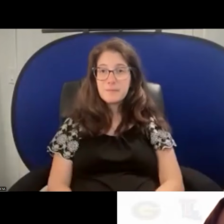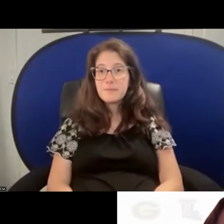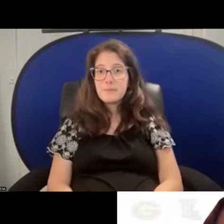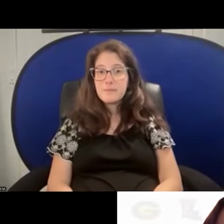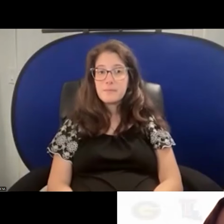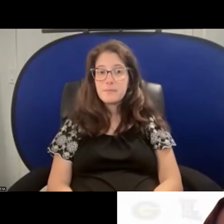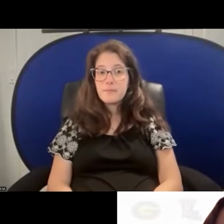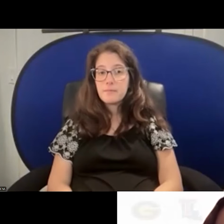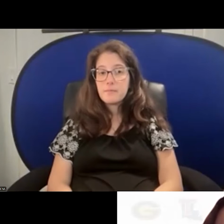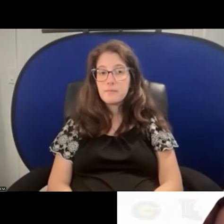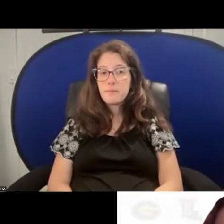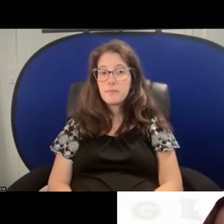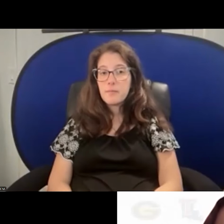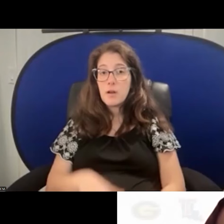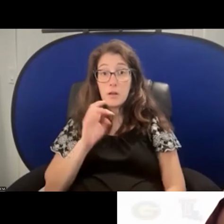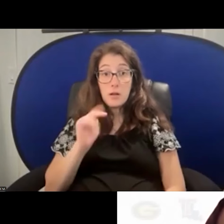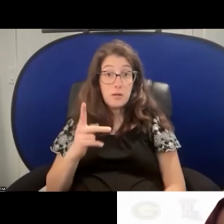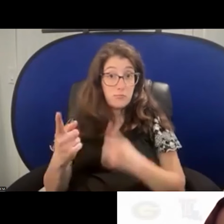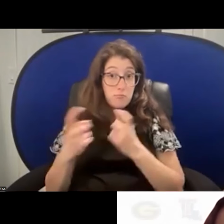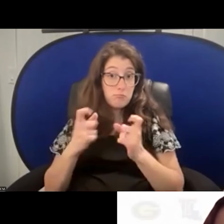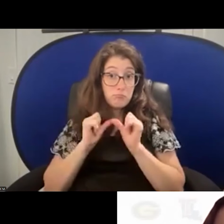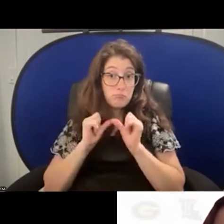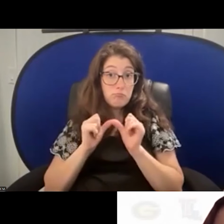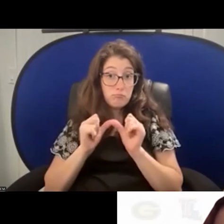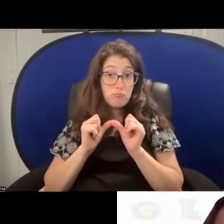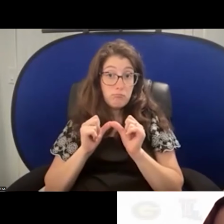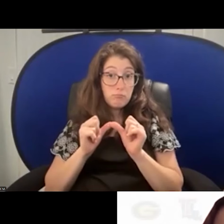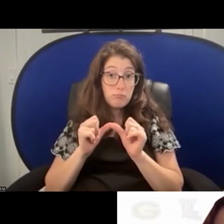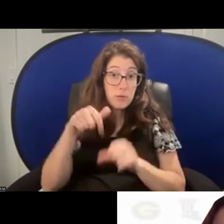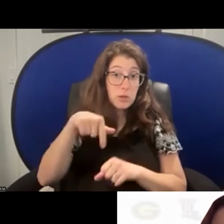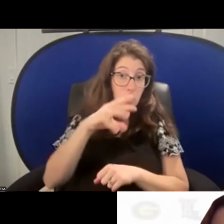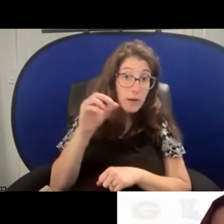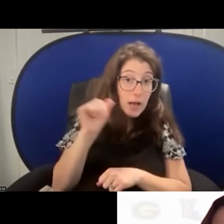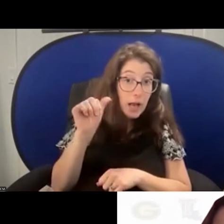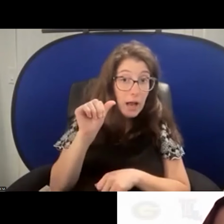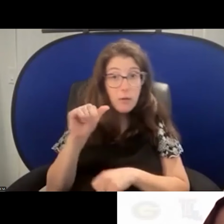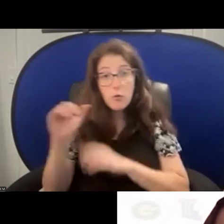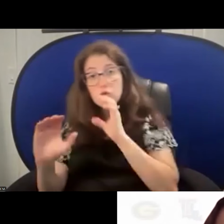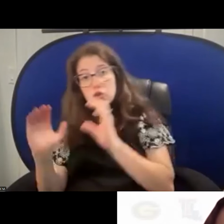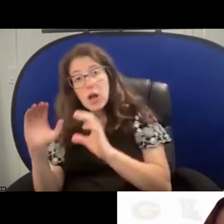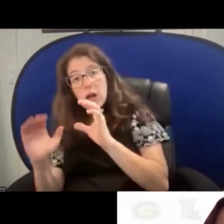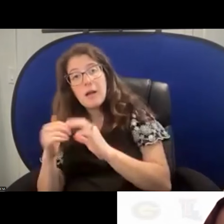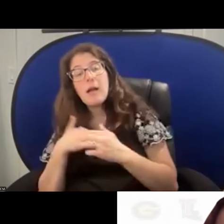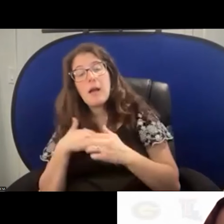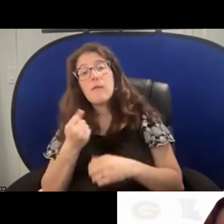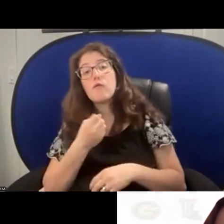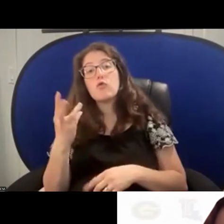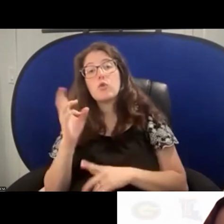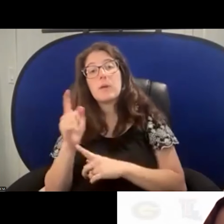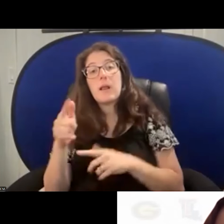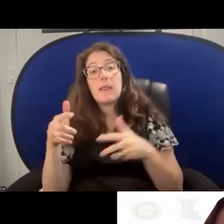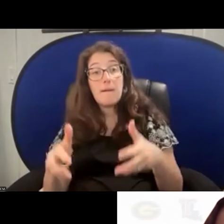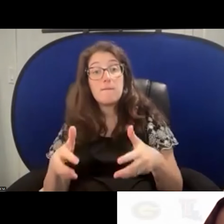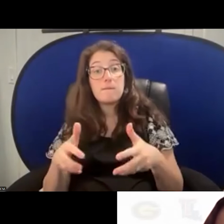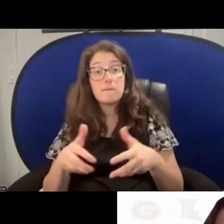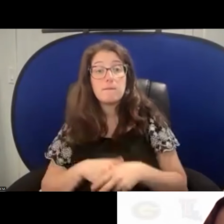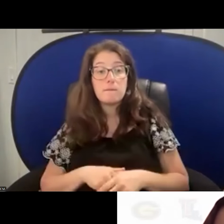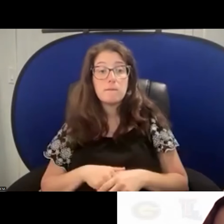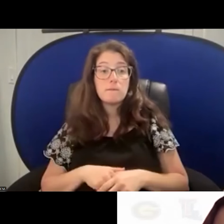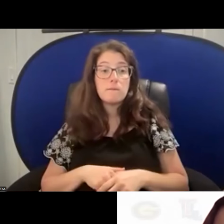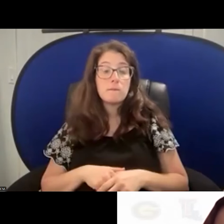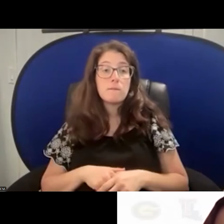All right, keep your questions coming in the chat or the Q&A. We do have just a couple of minutes left. I do want to take